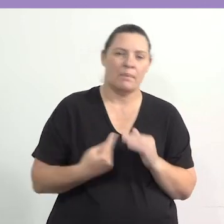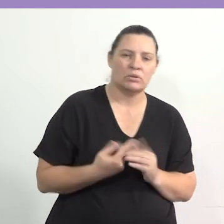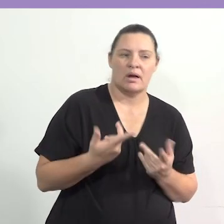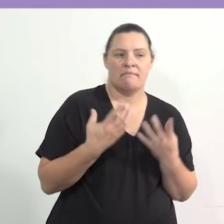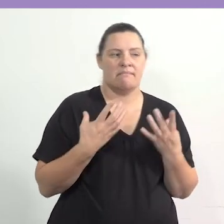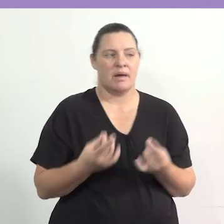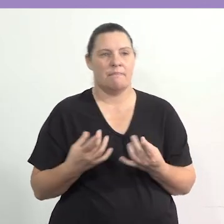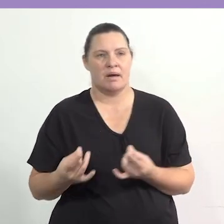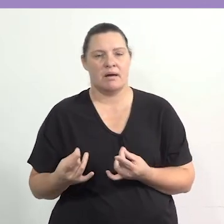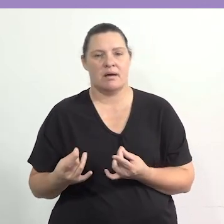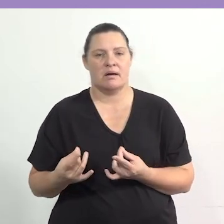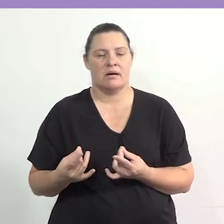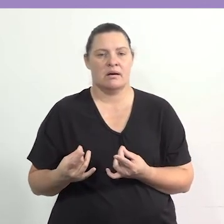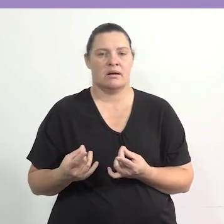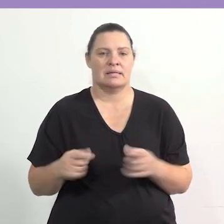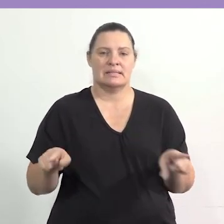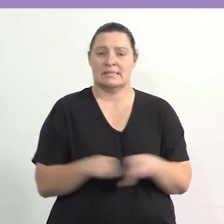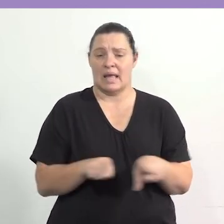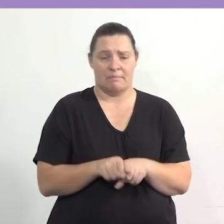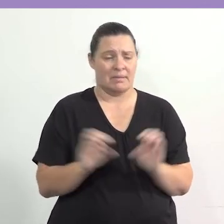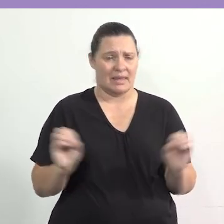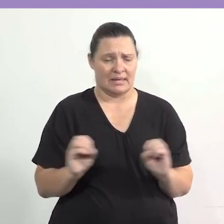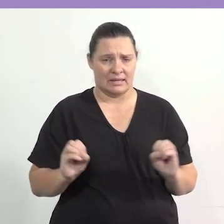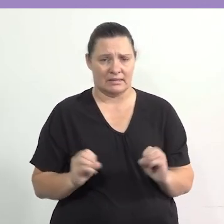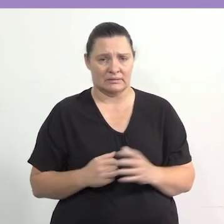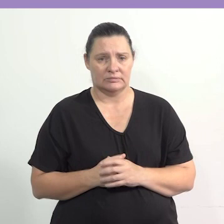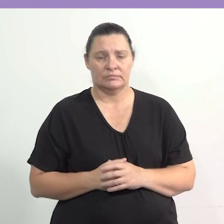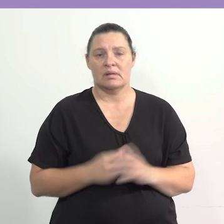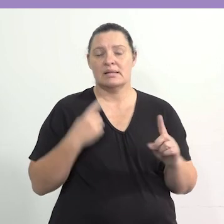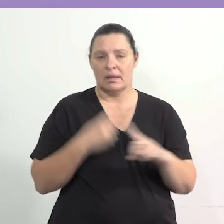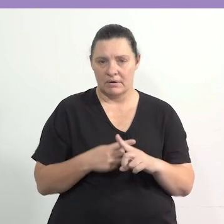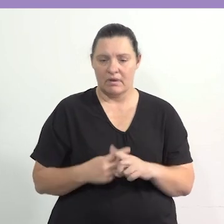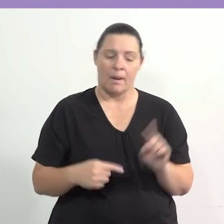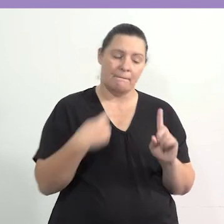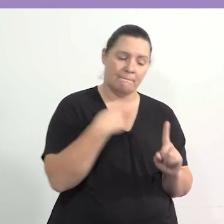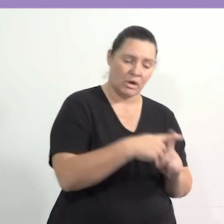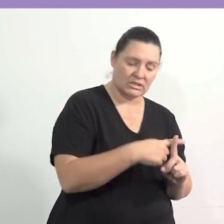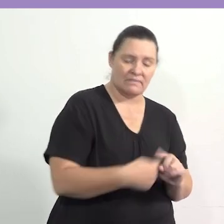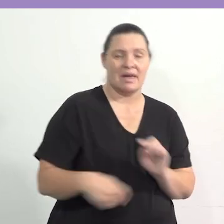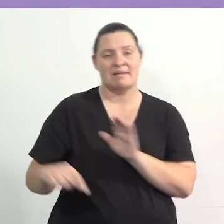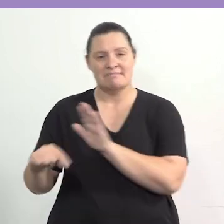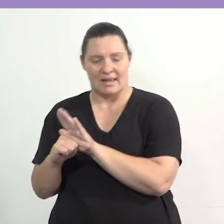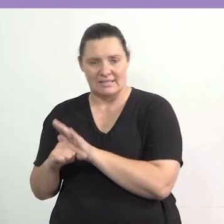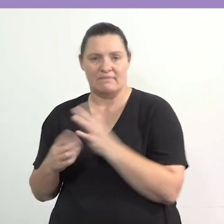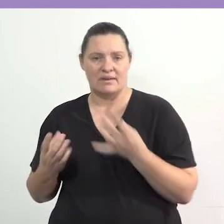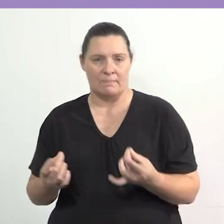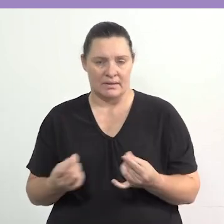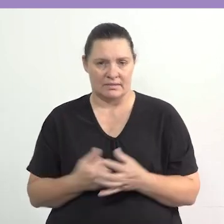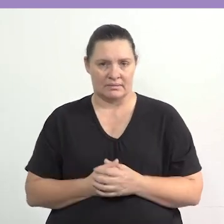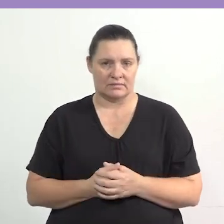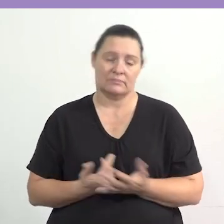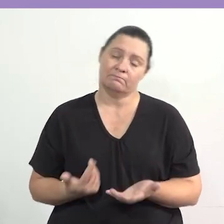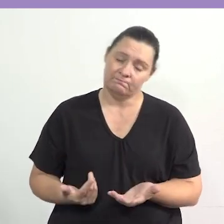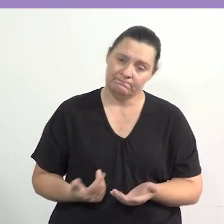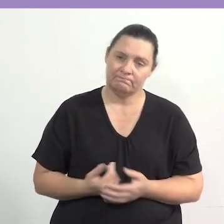What about when the numbers are not the same signs? So this is multiplication of a positive and a negative